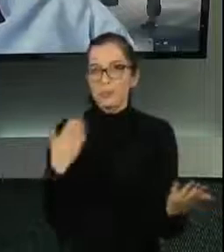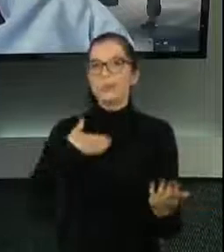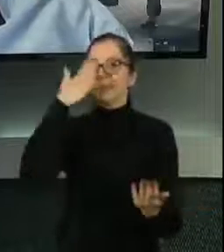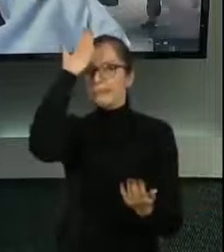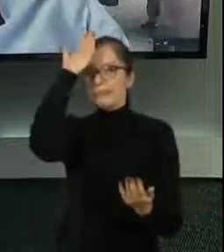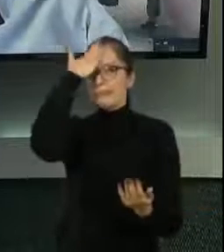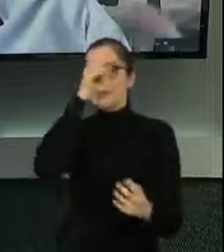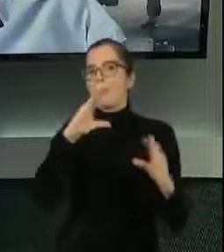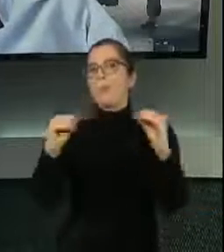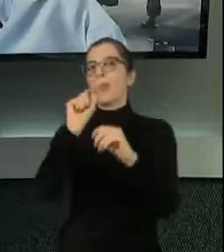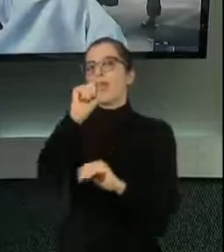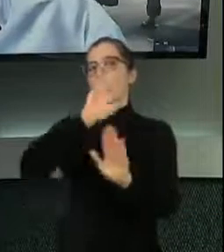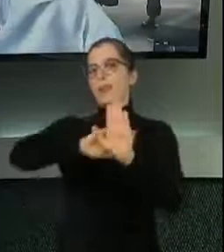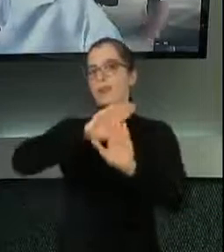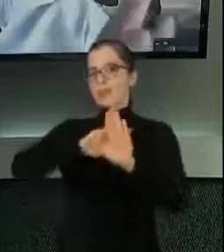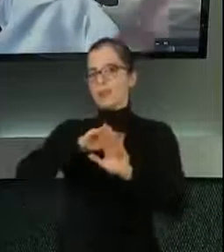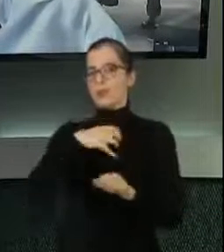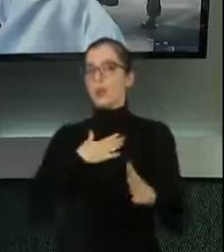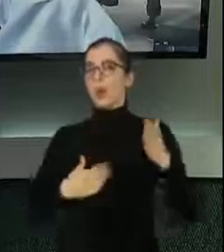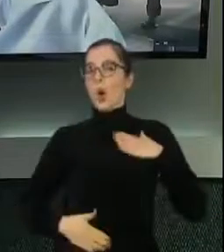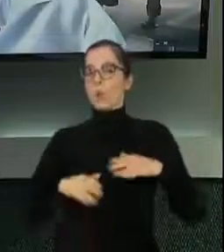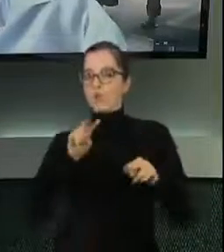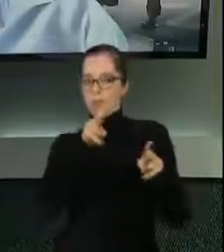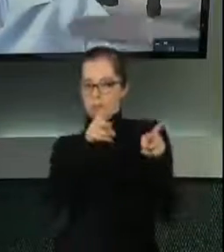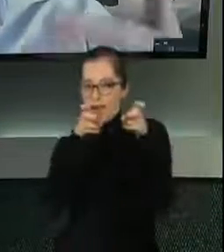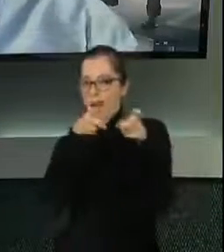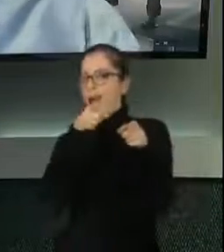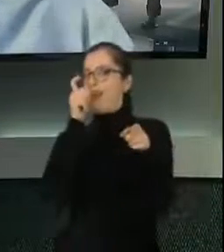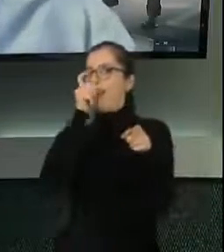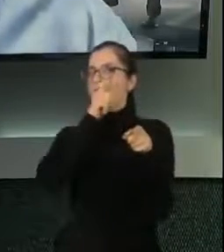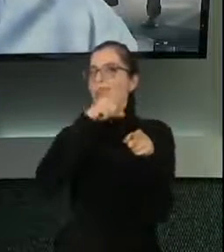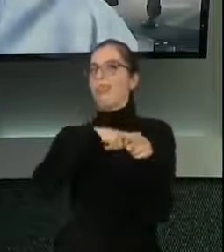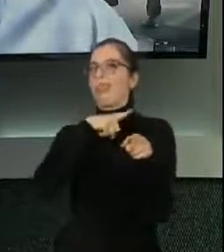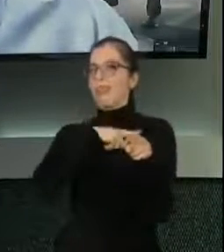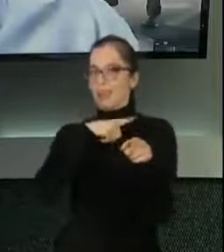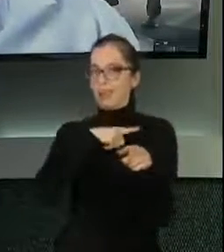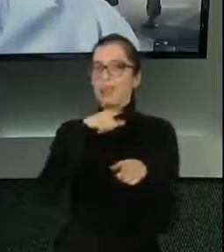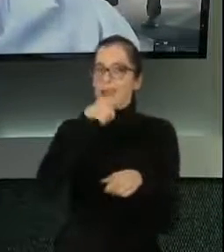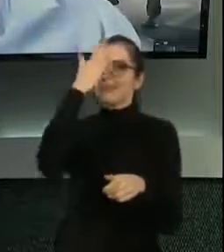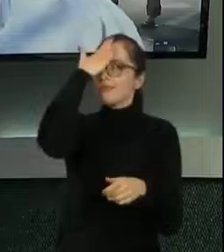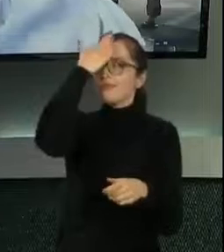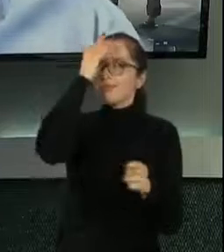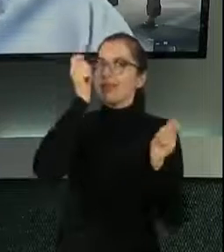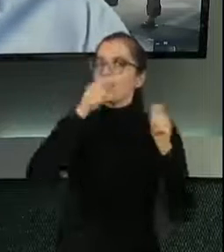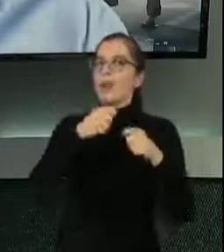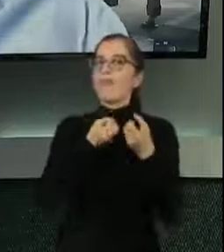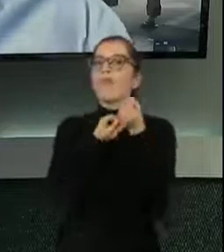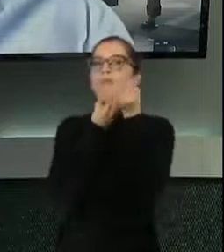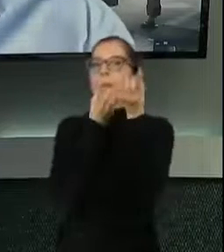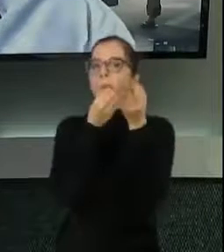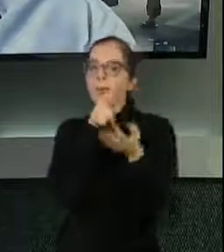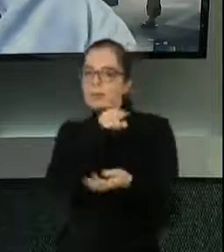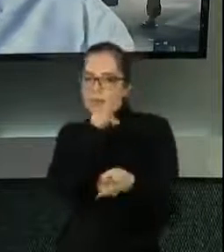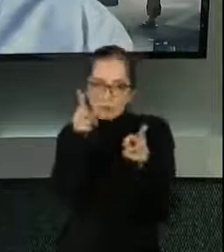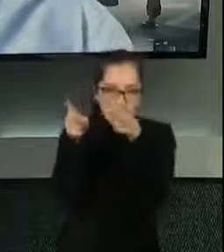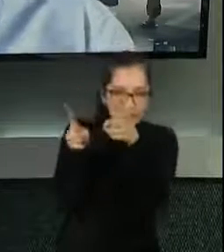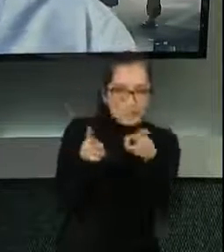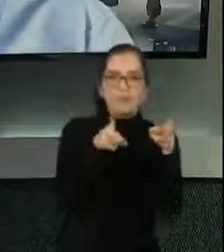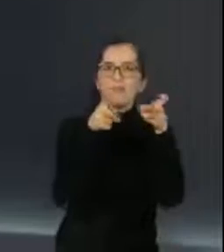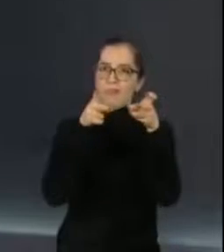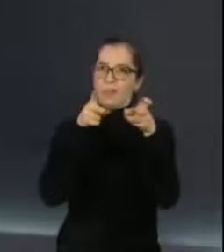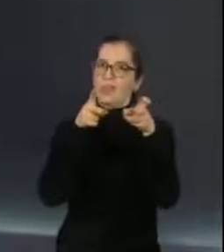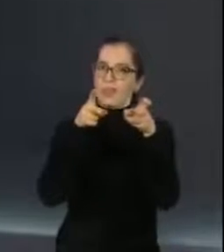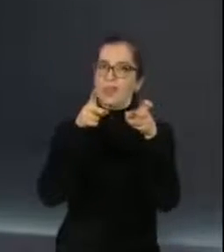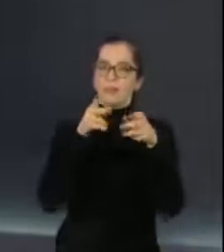want to see what they're saying I just want to see their body language and I think it's actually much more informative than the language.